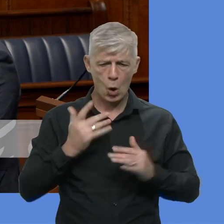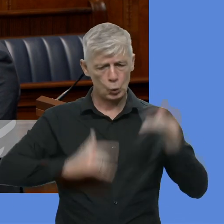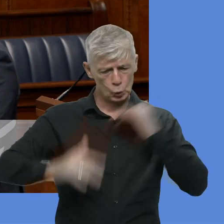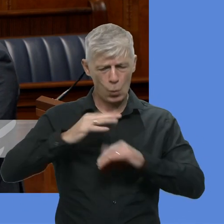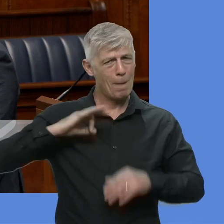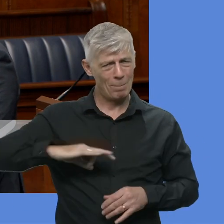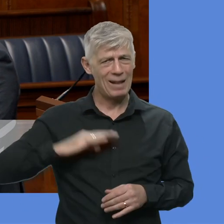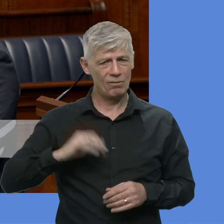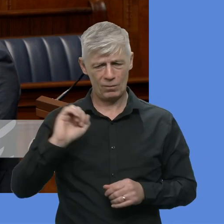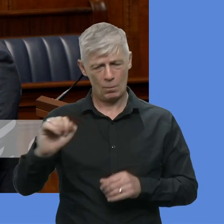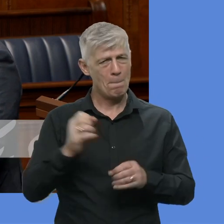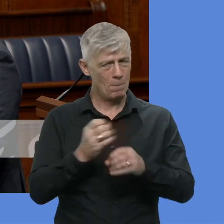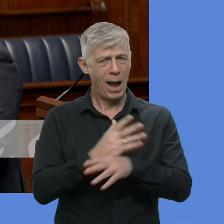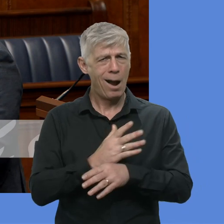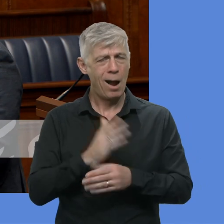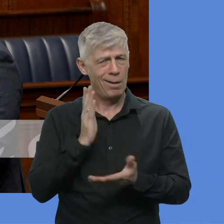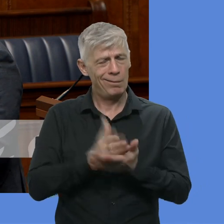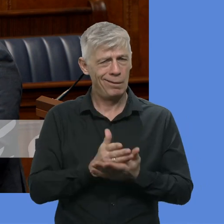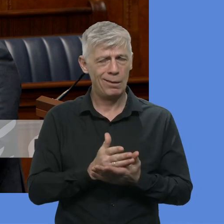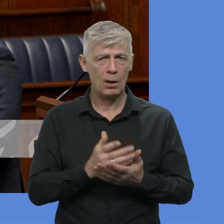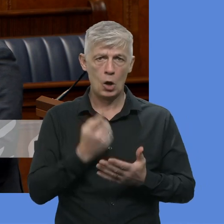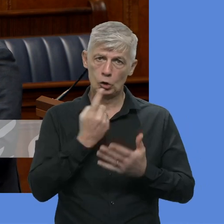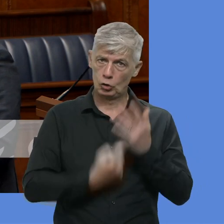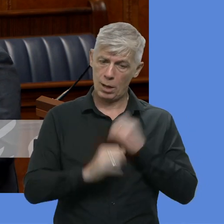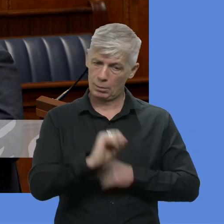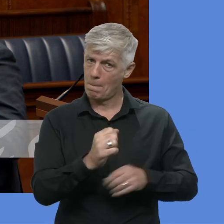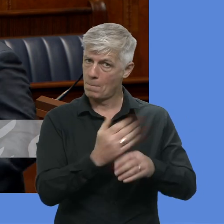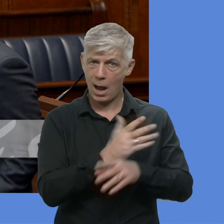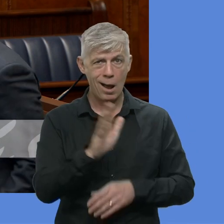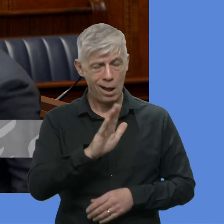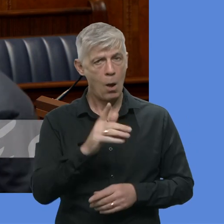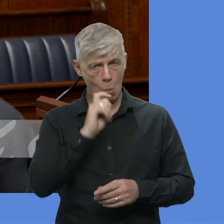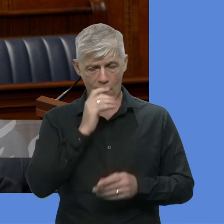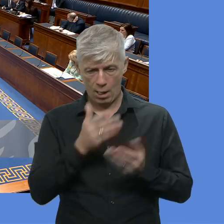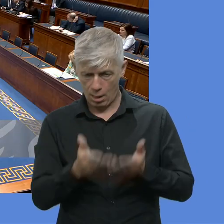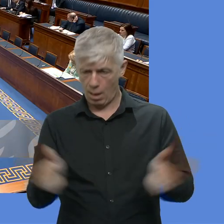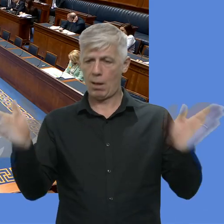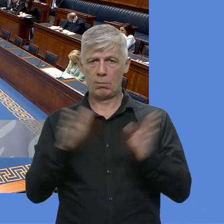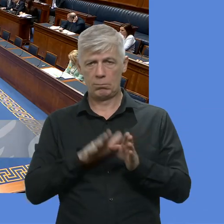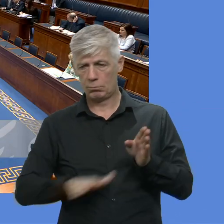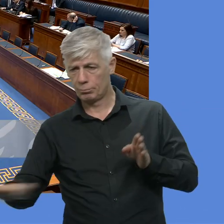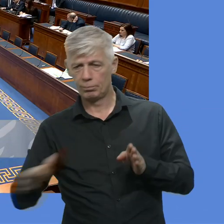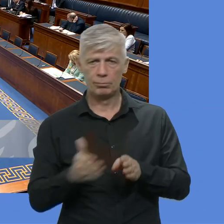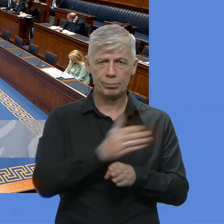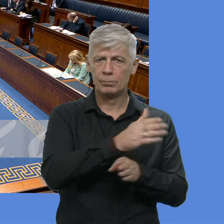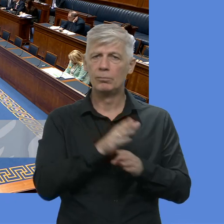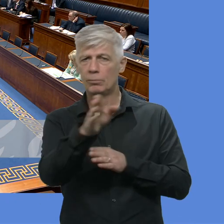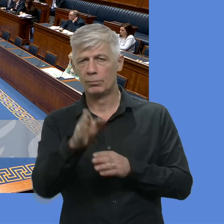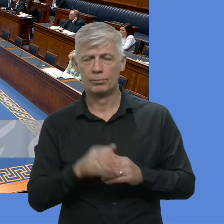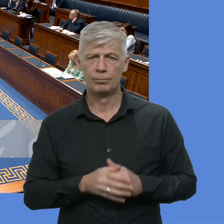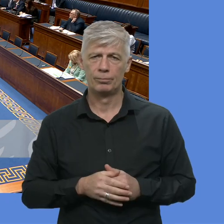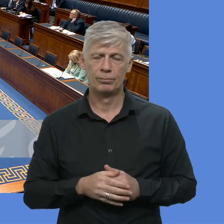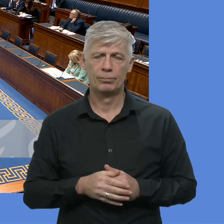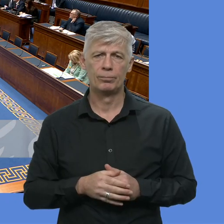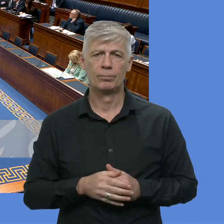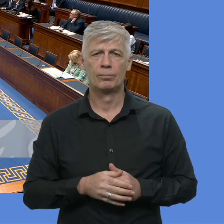benefits, not just for the people of Bangor, but even more widely. Alan Chambers. I